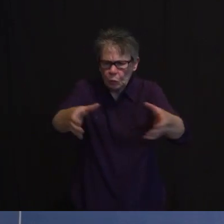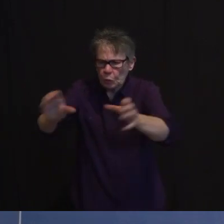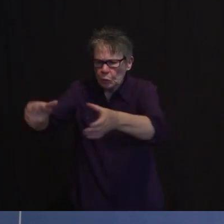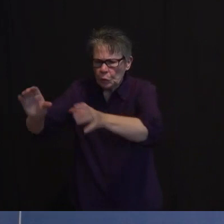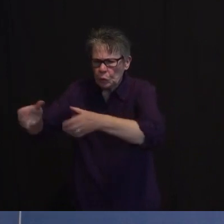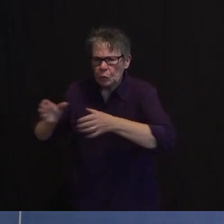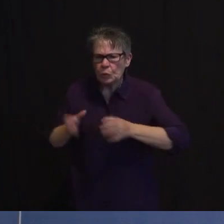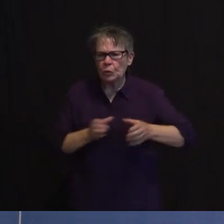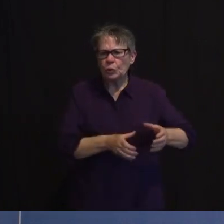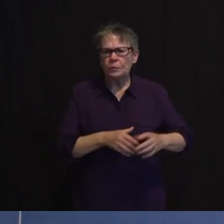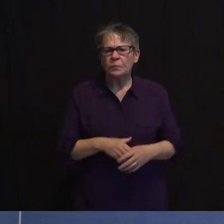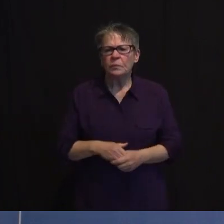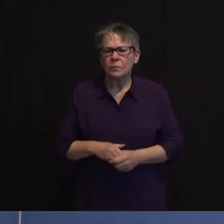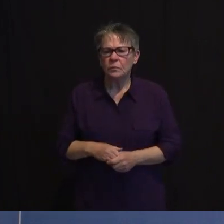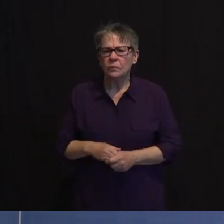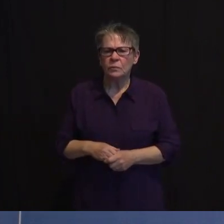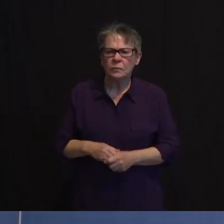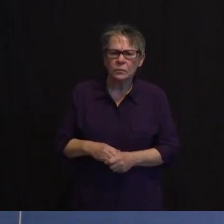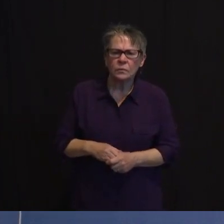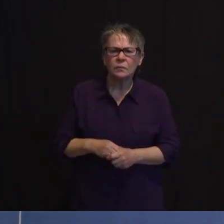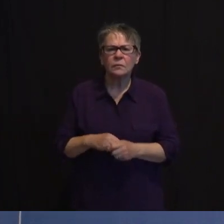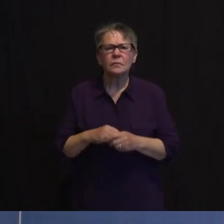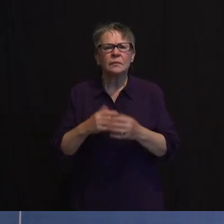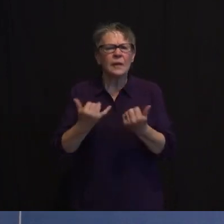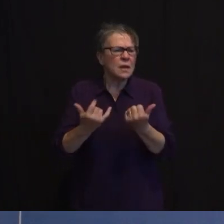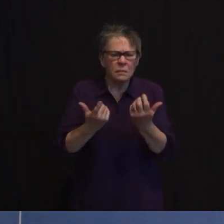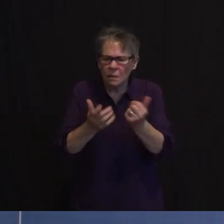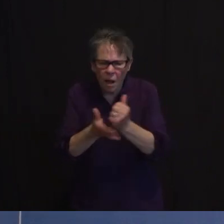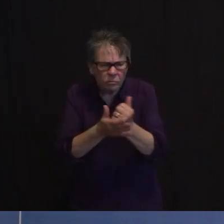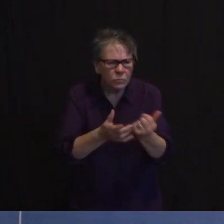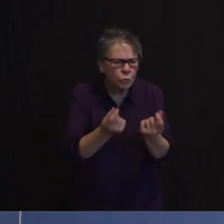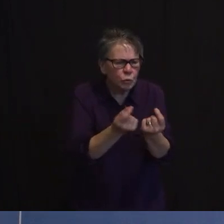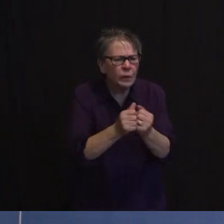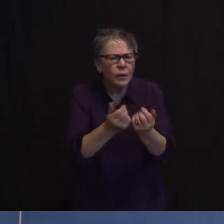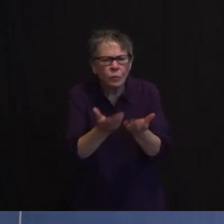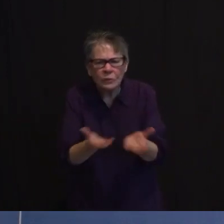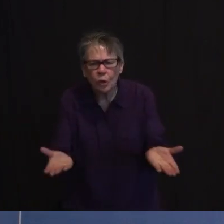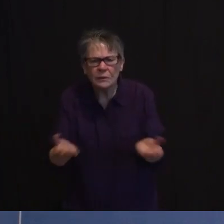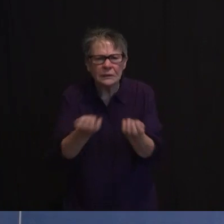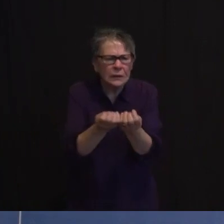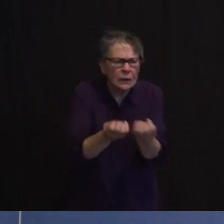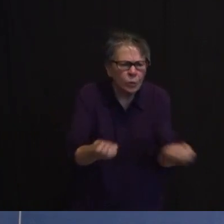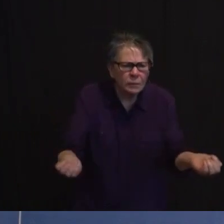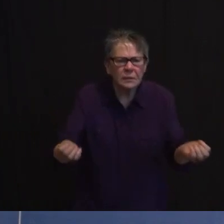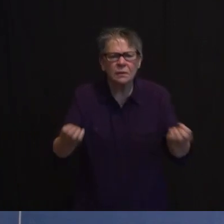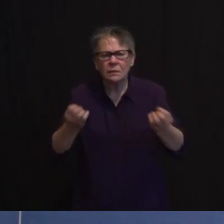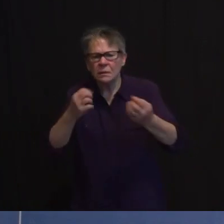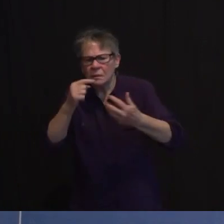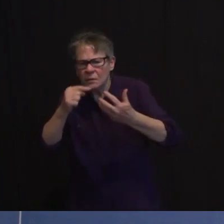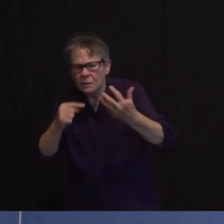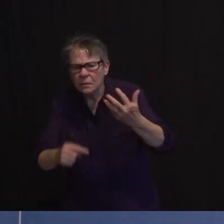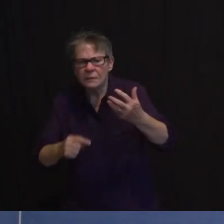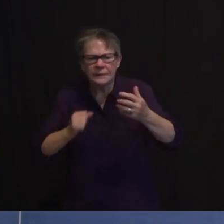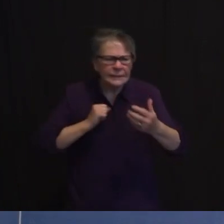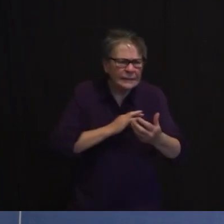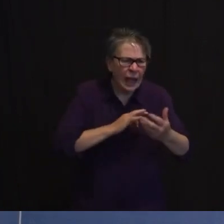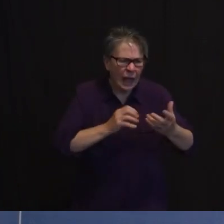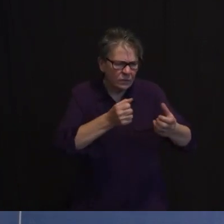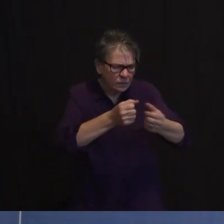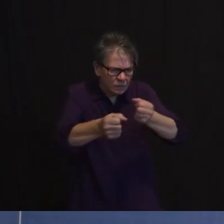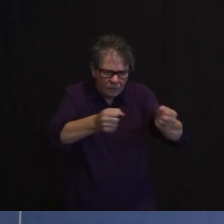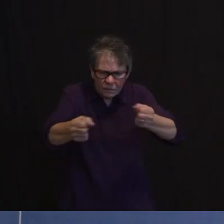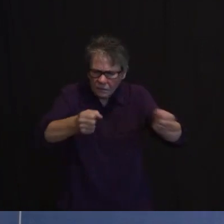resources are justified for individual patients. The framework is designed to create